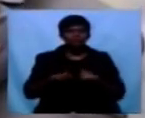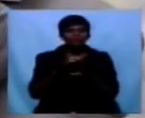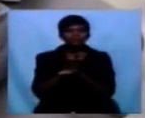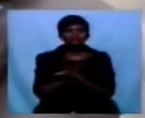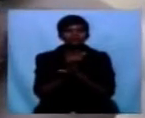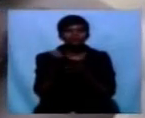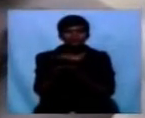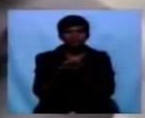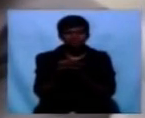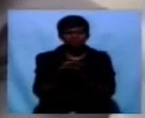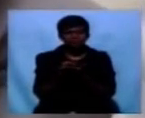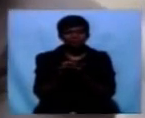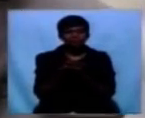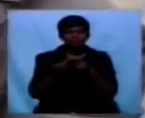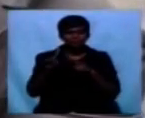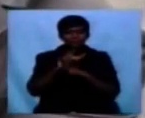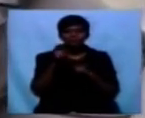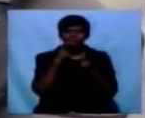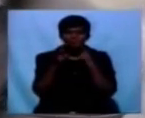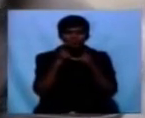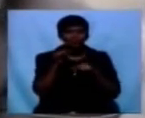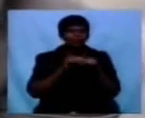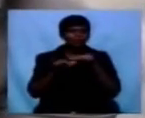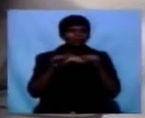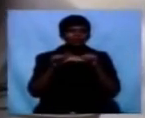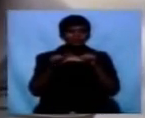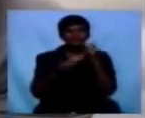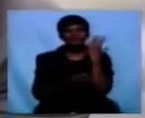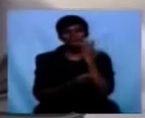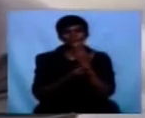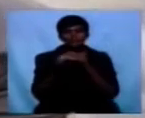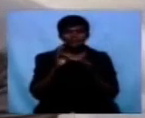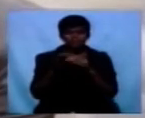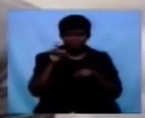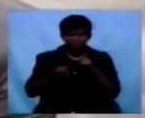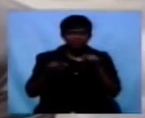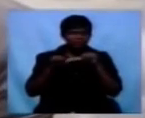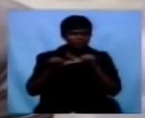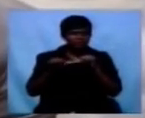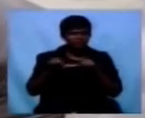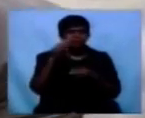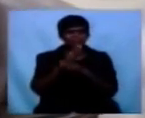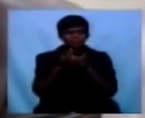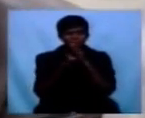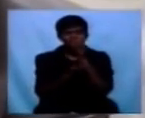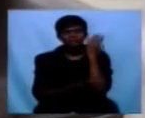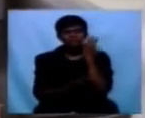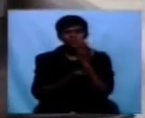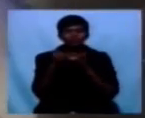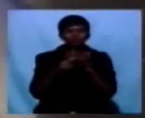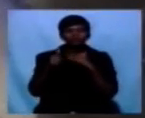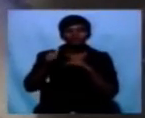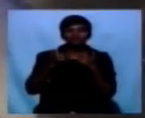economist. Everybody today in Zambia talks about sustainable development. If then you cannot sustain the infrastructure development that you've put in